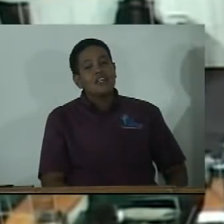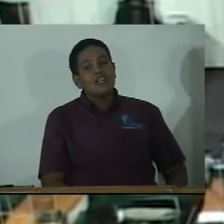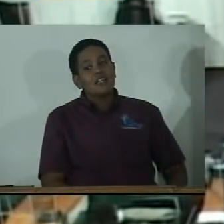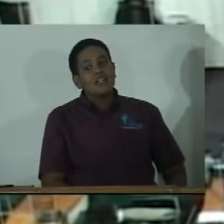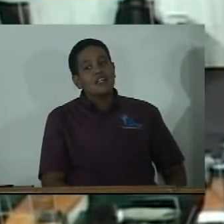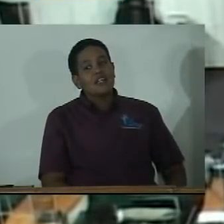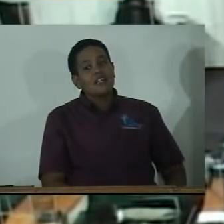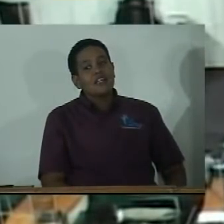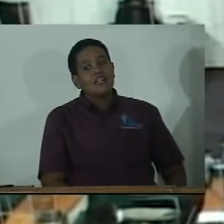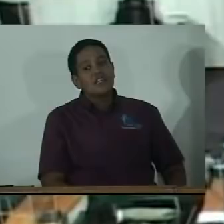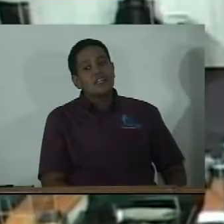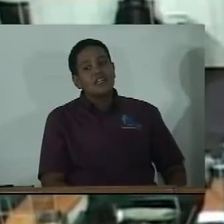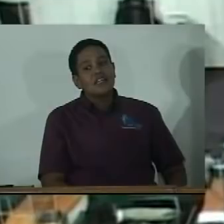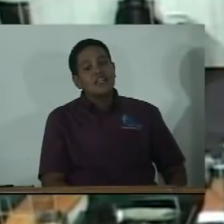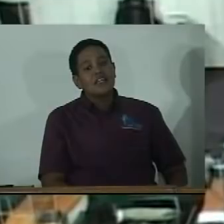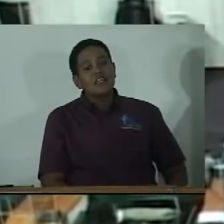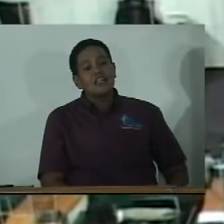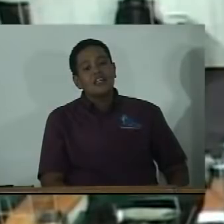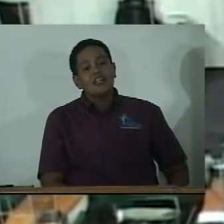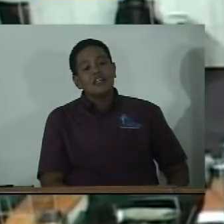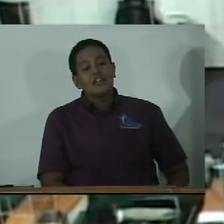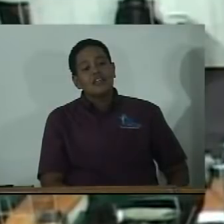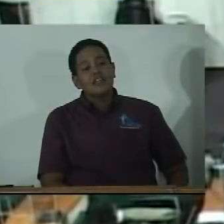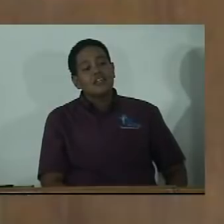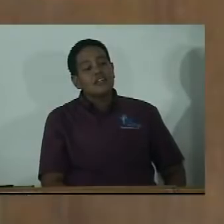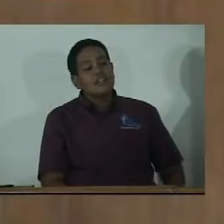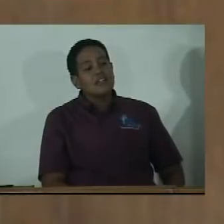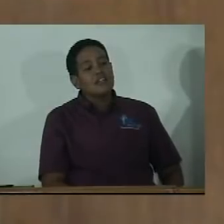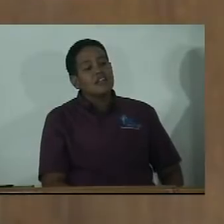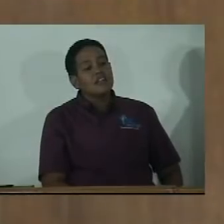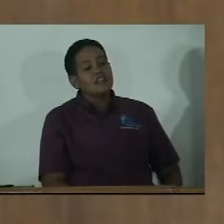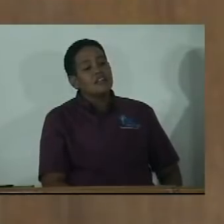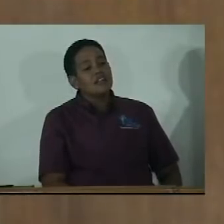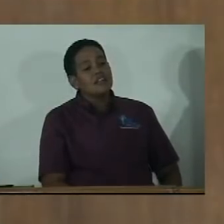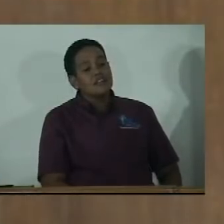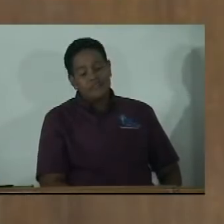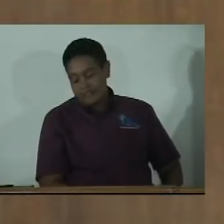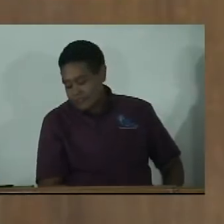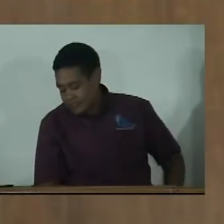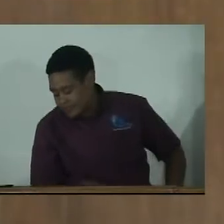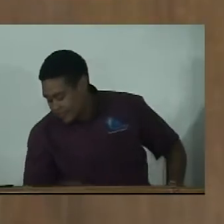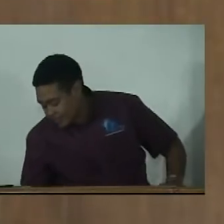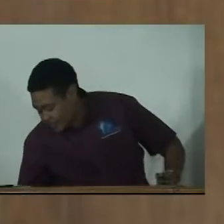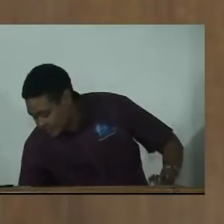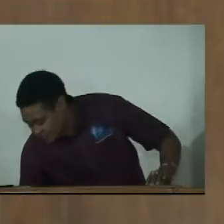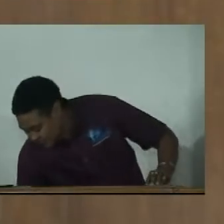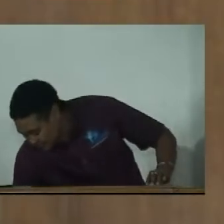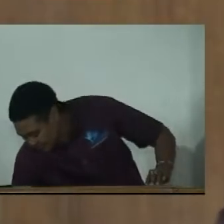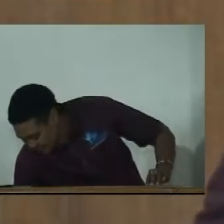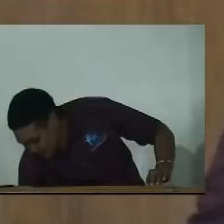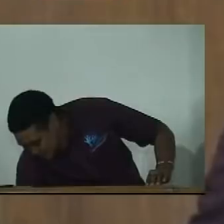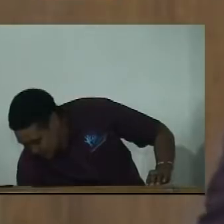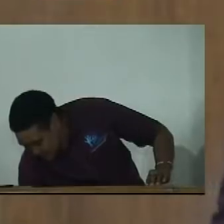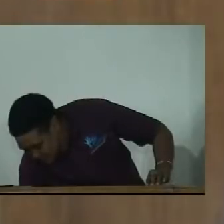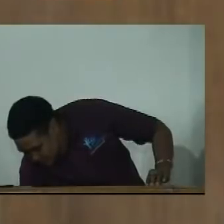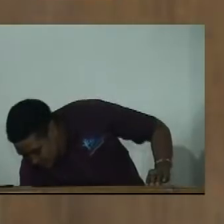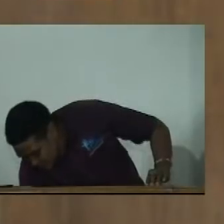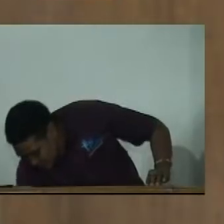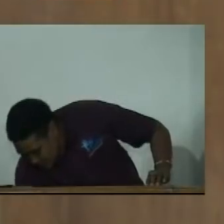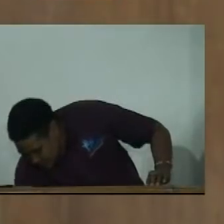Mr. President, I decided to speak today because I have found it to